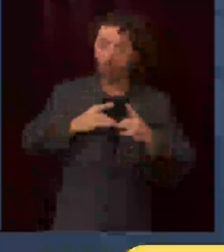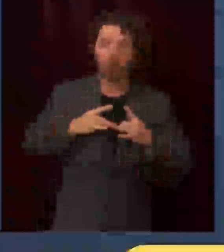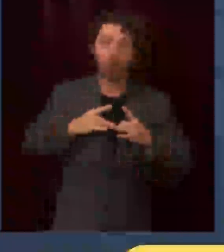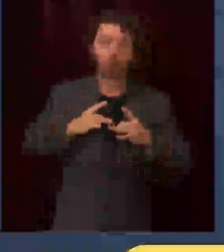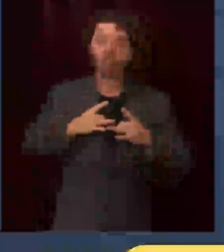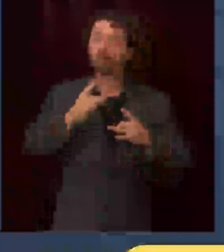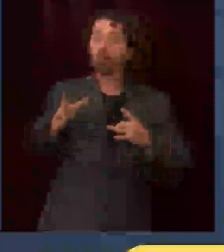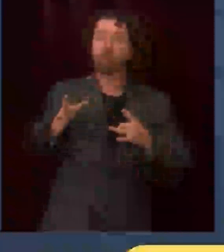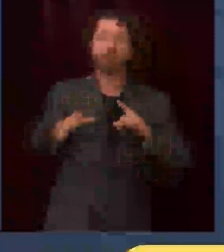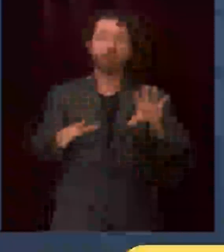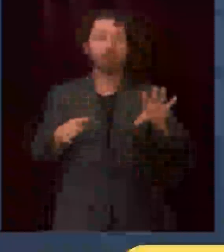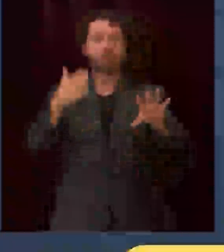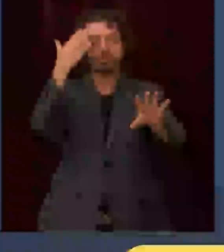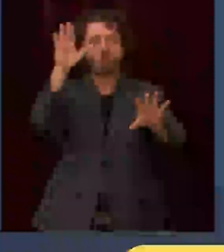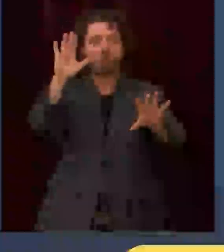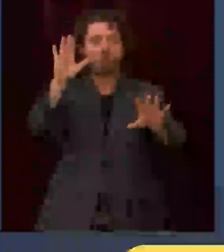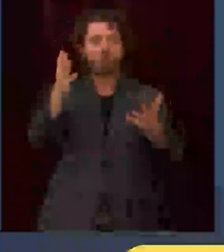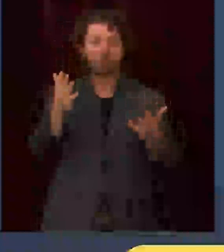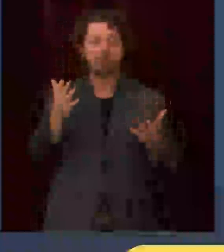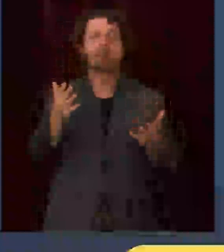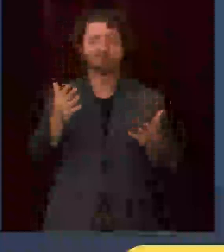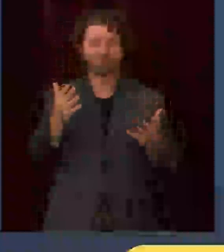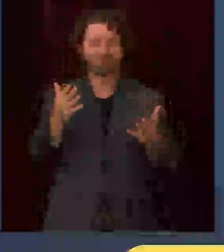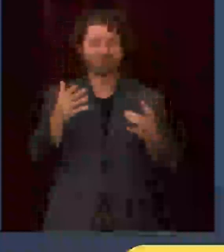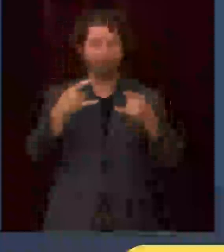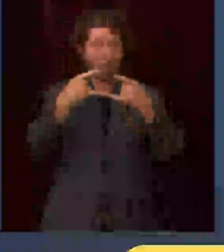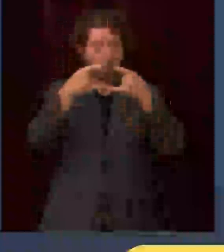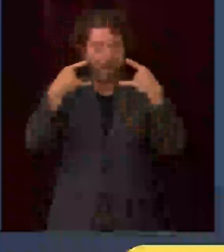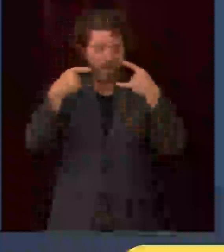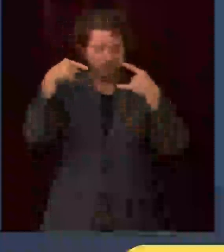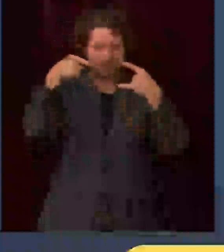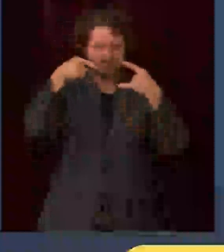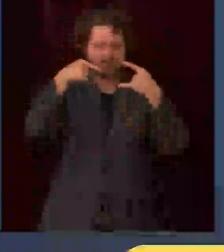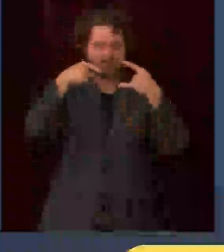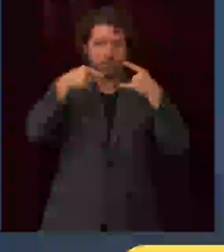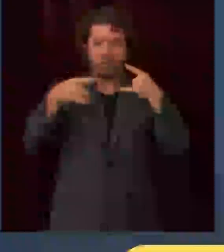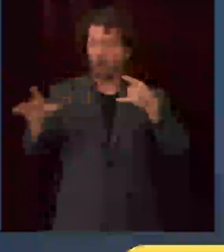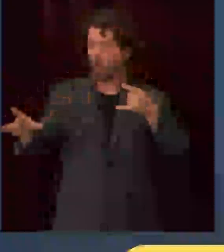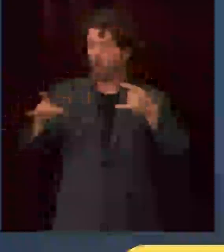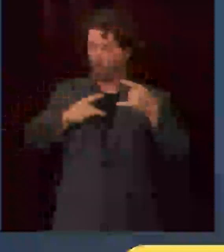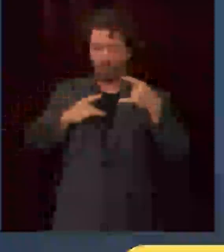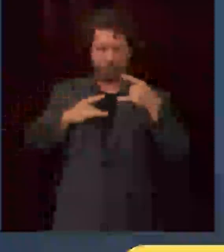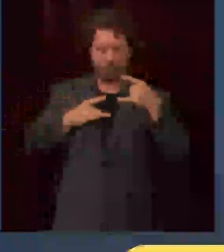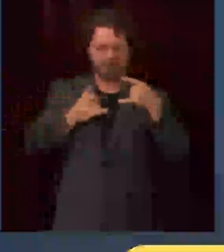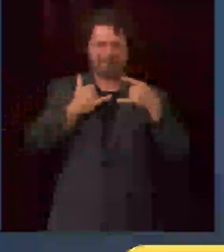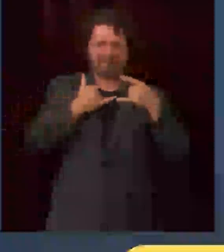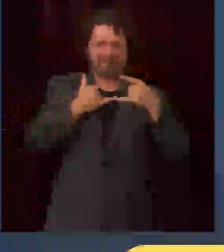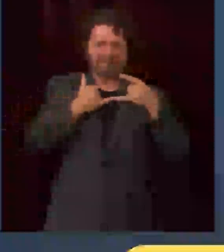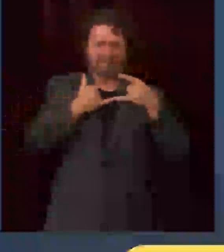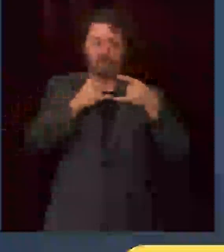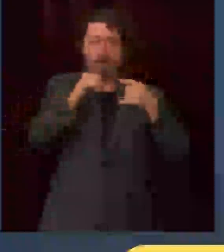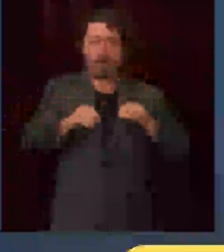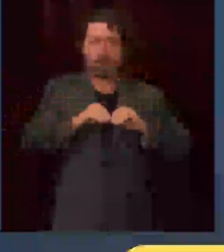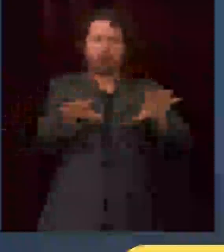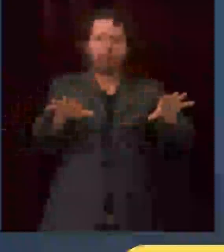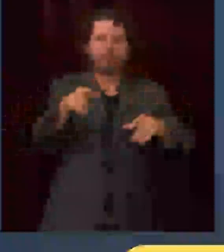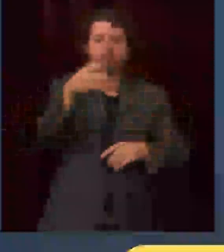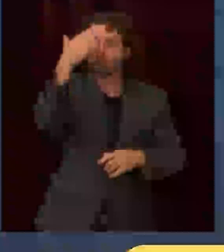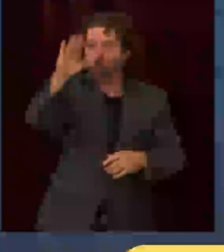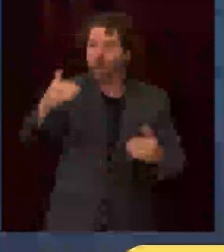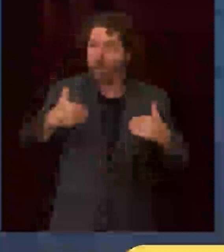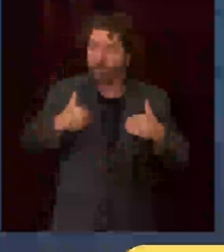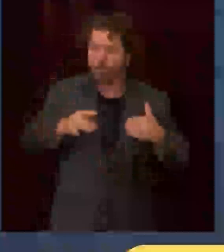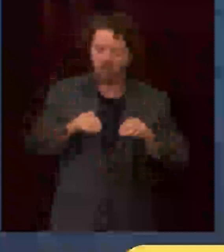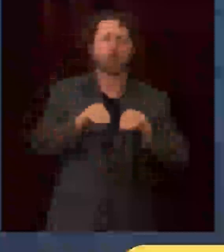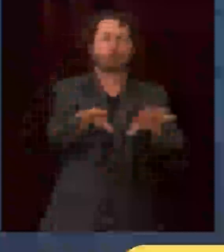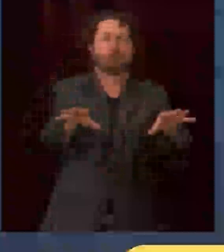The next part is that this virus transmits via these droplets, right? These could be heavy droplets or little droplets. These are the bits of water that